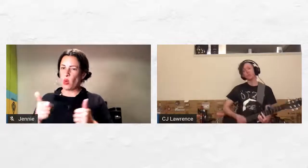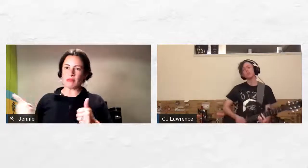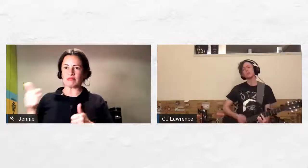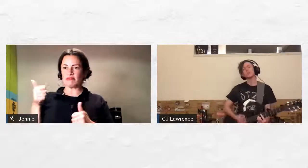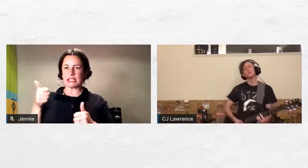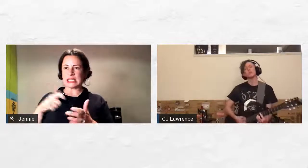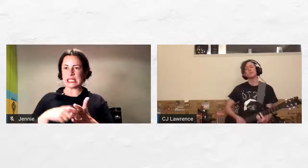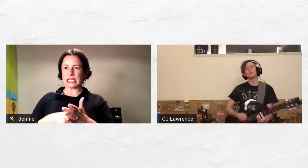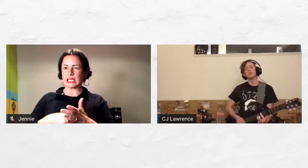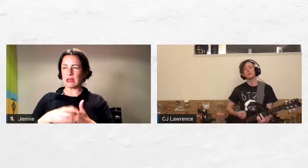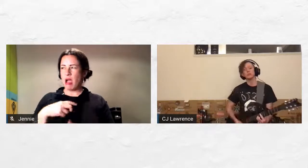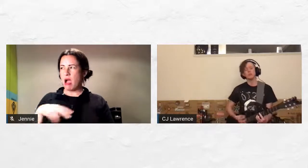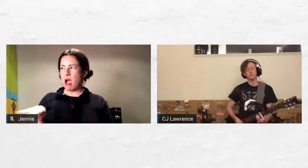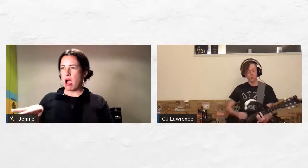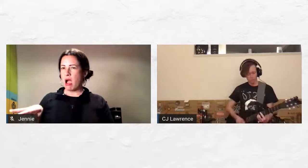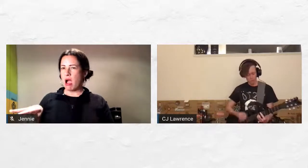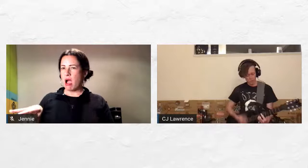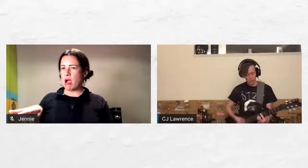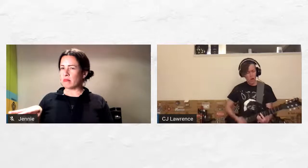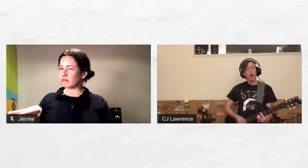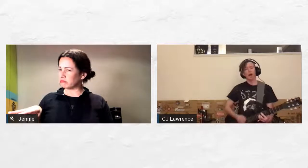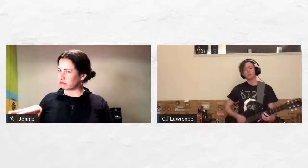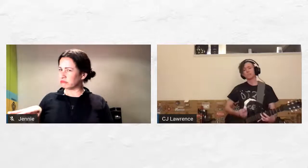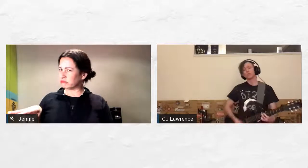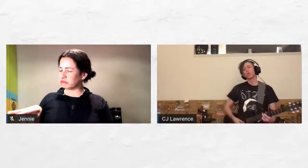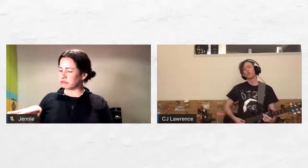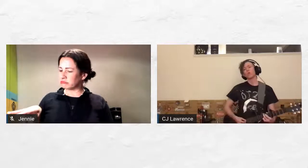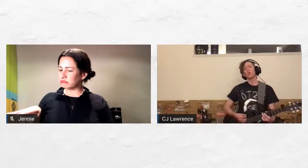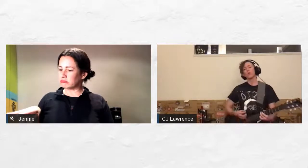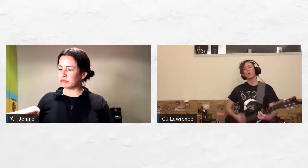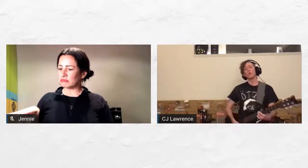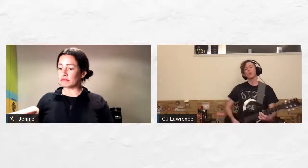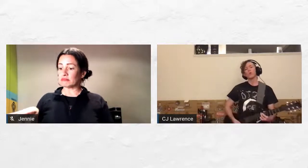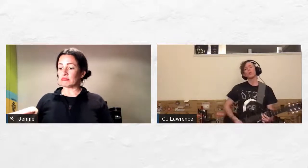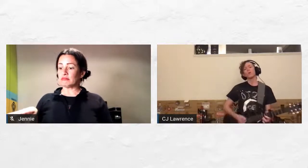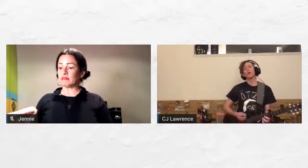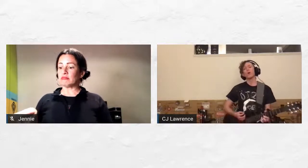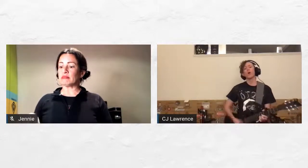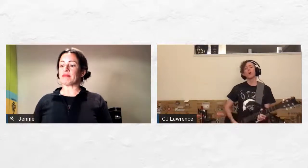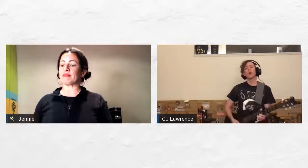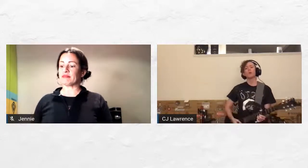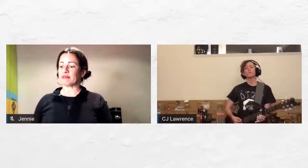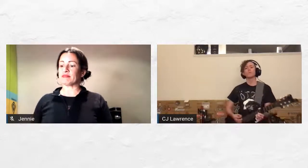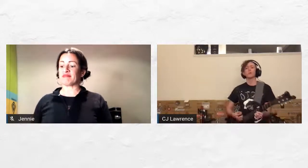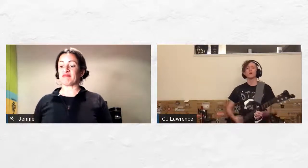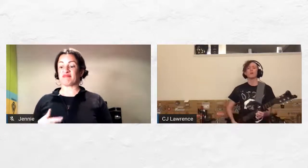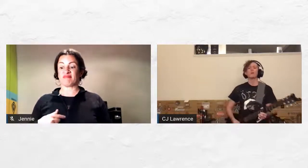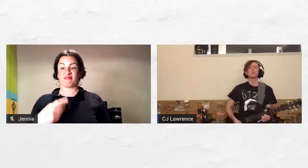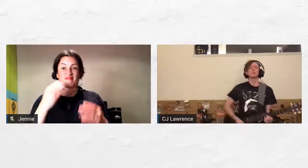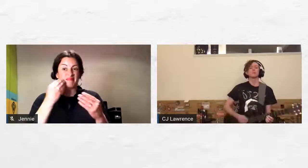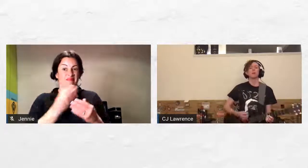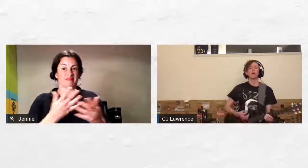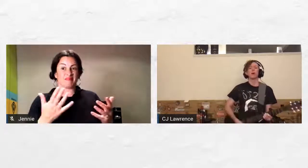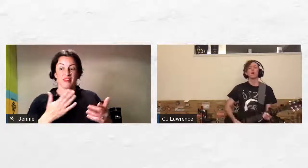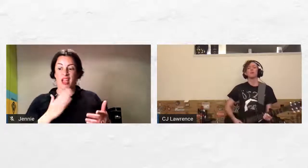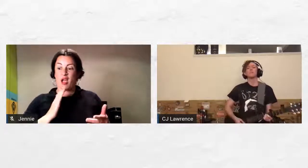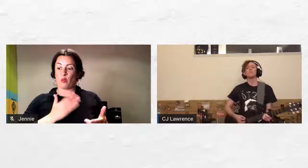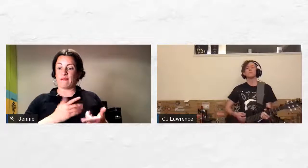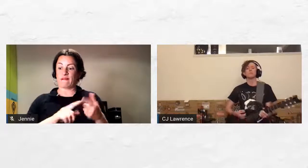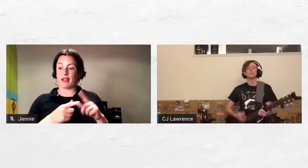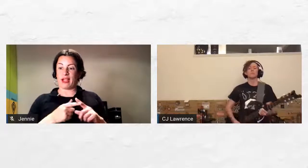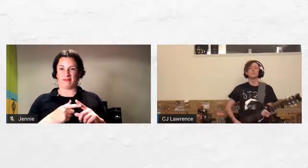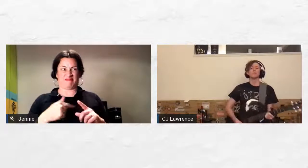master key. I told our friends